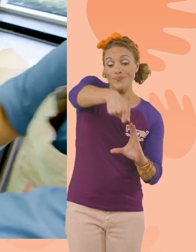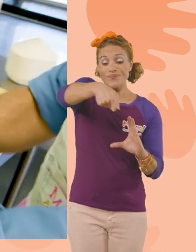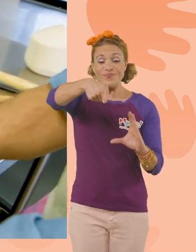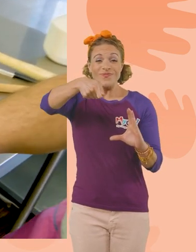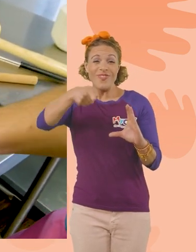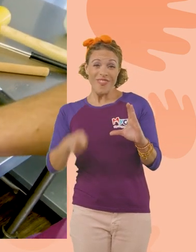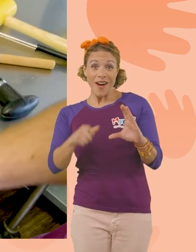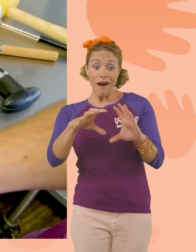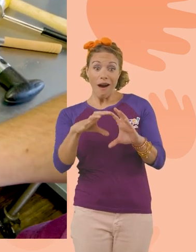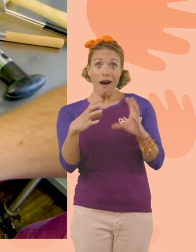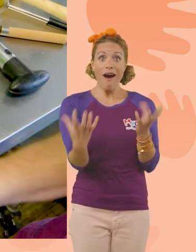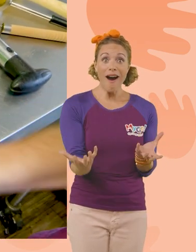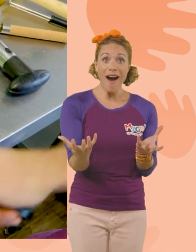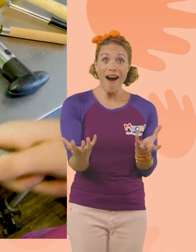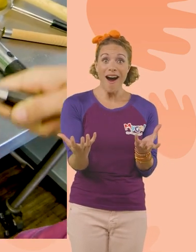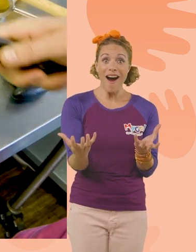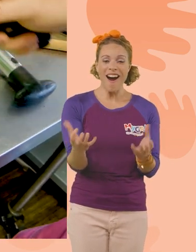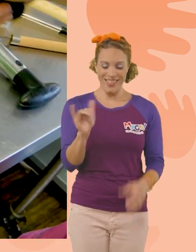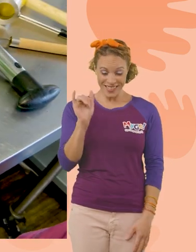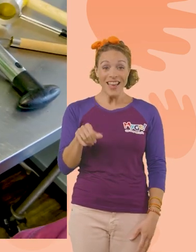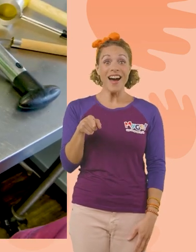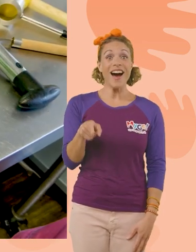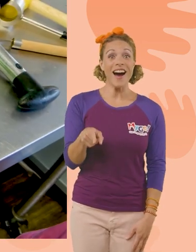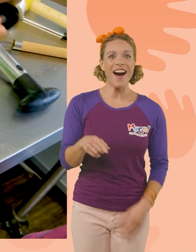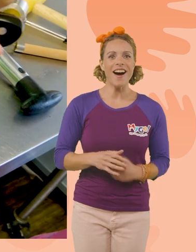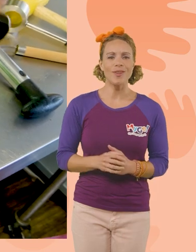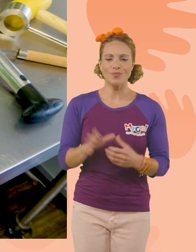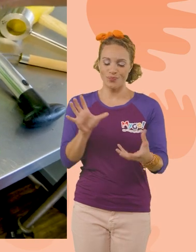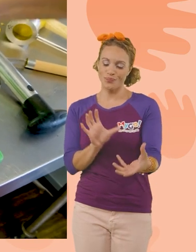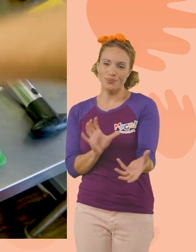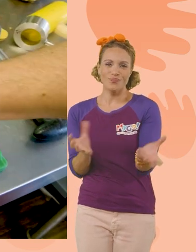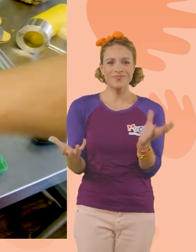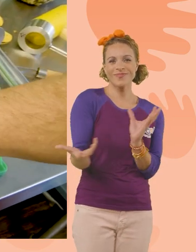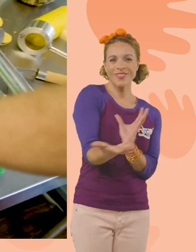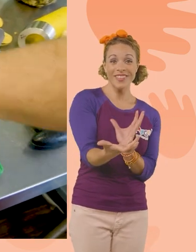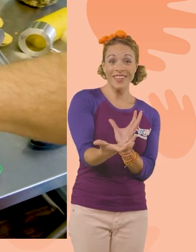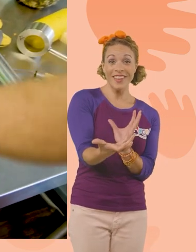Chop it in half, just like that. Flip it around.